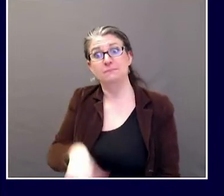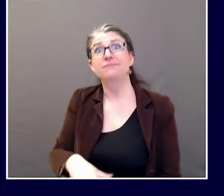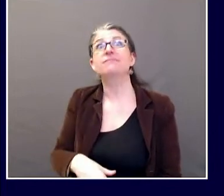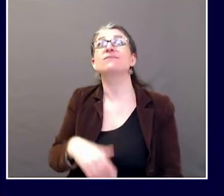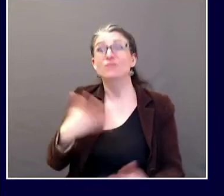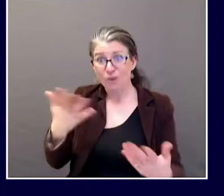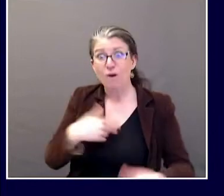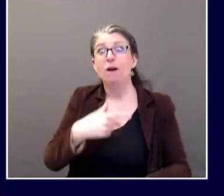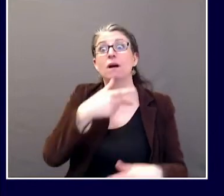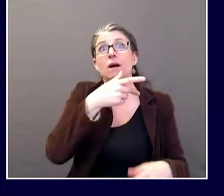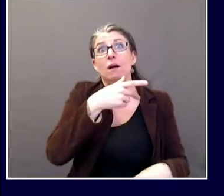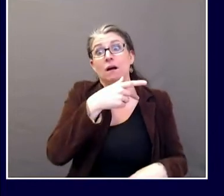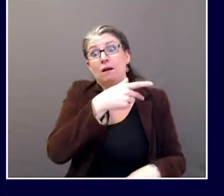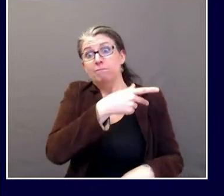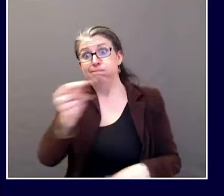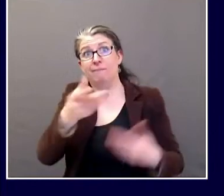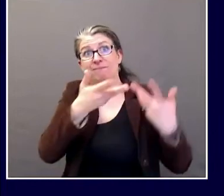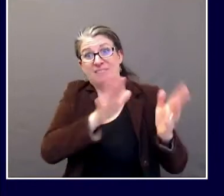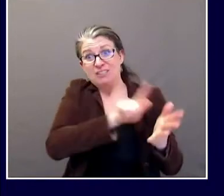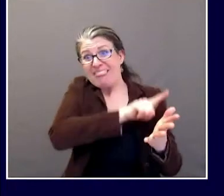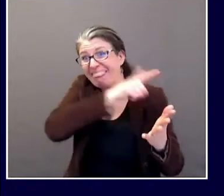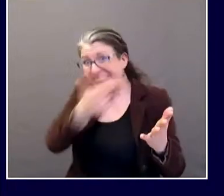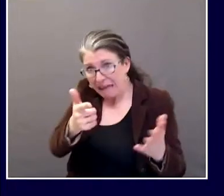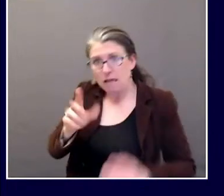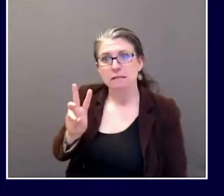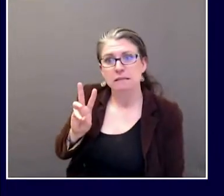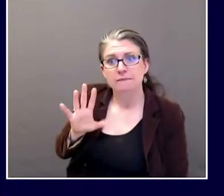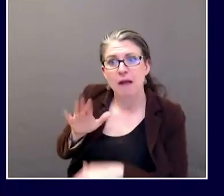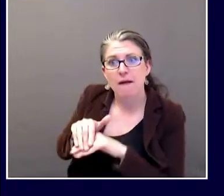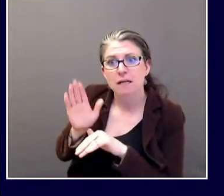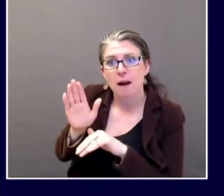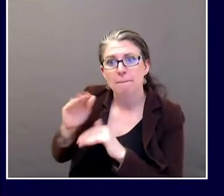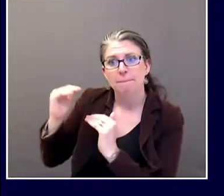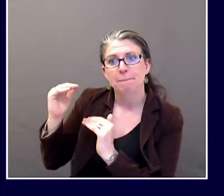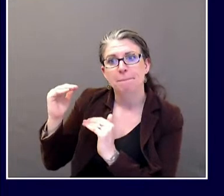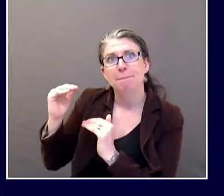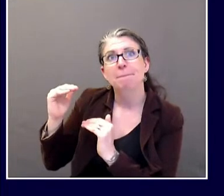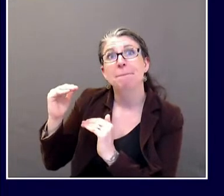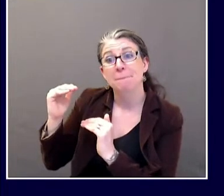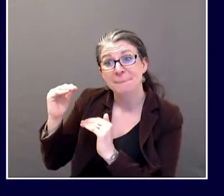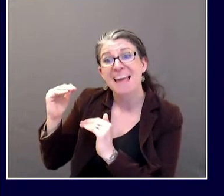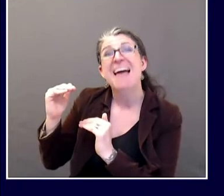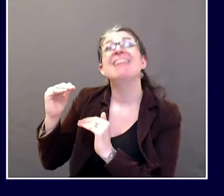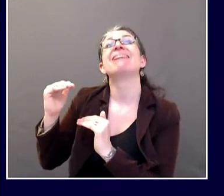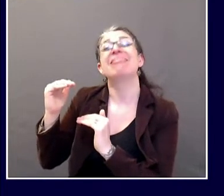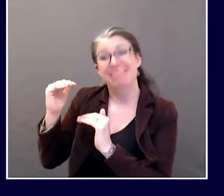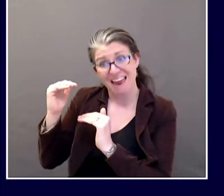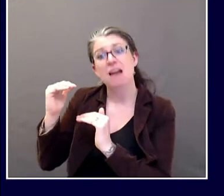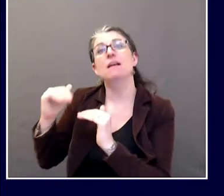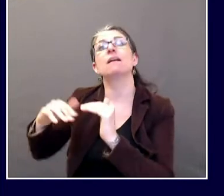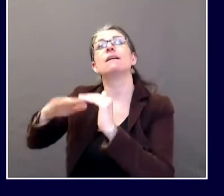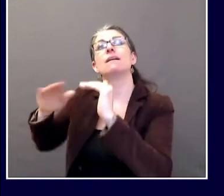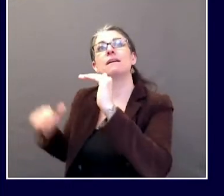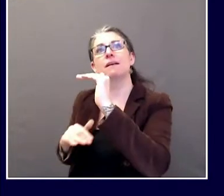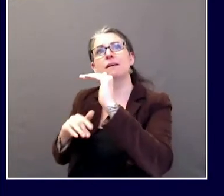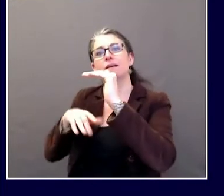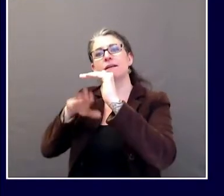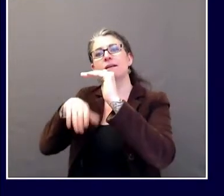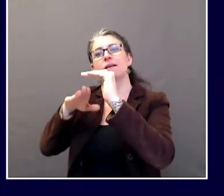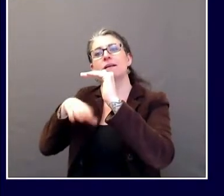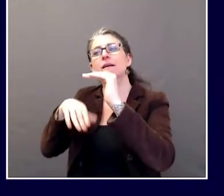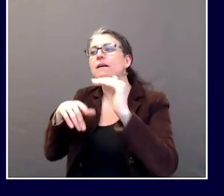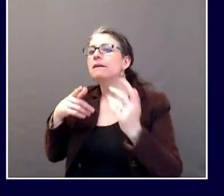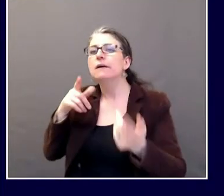that Governor Mills has prioritized within phase 1B because of their higher risk of death or severe